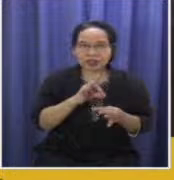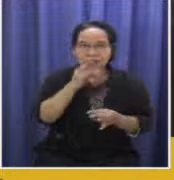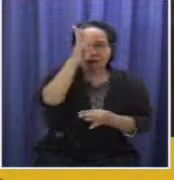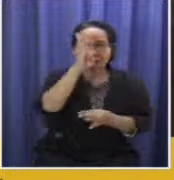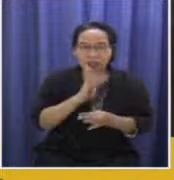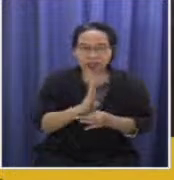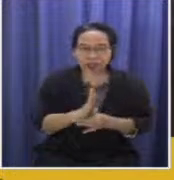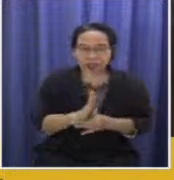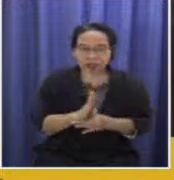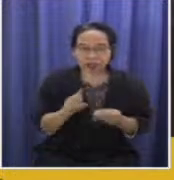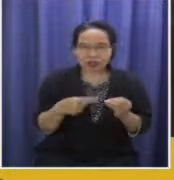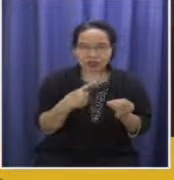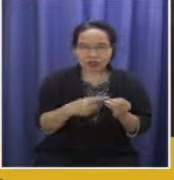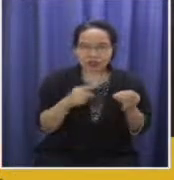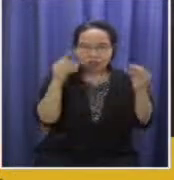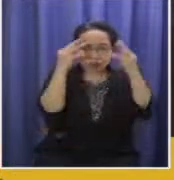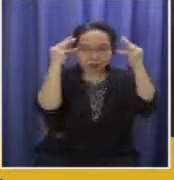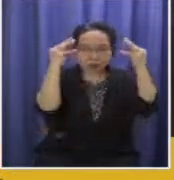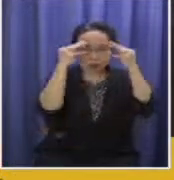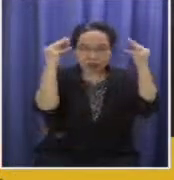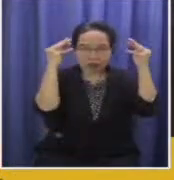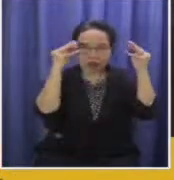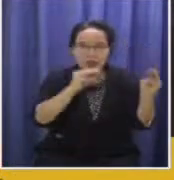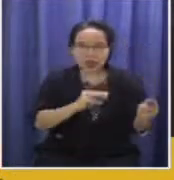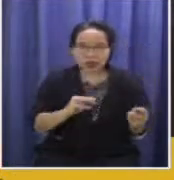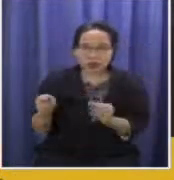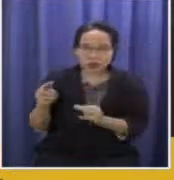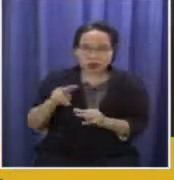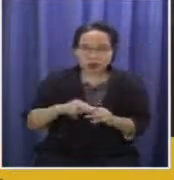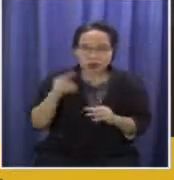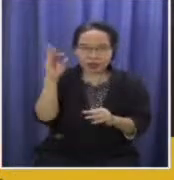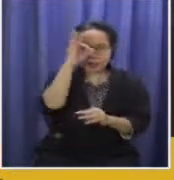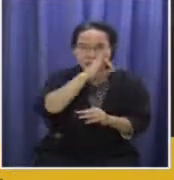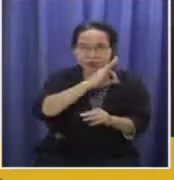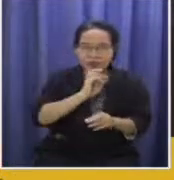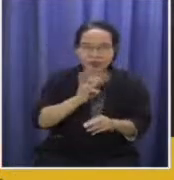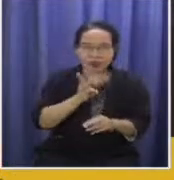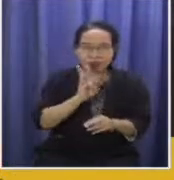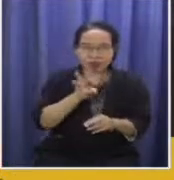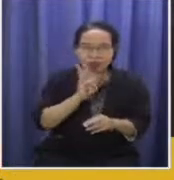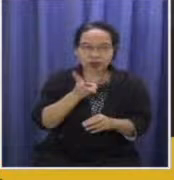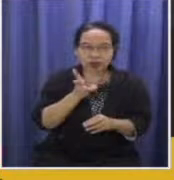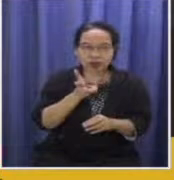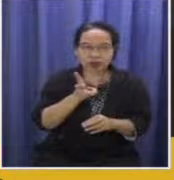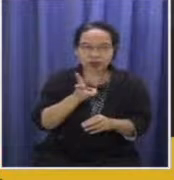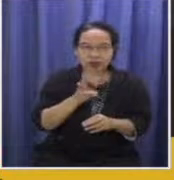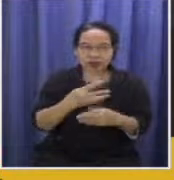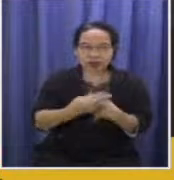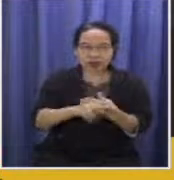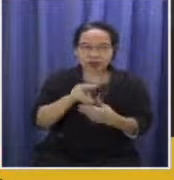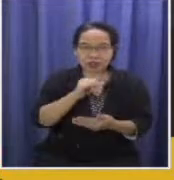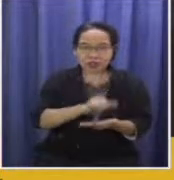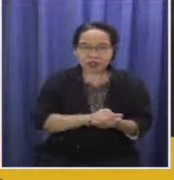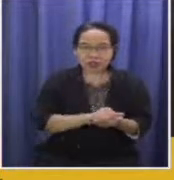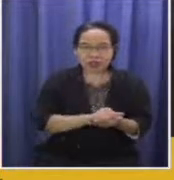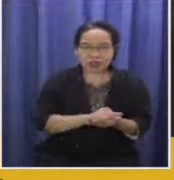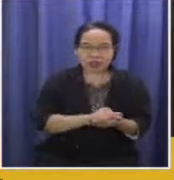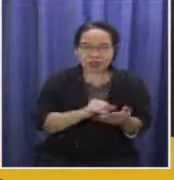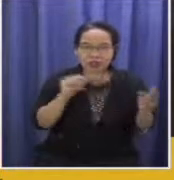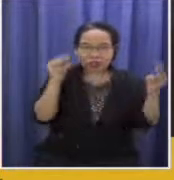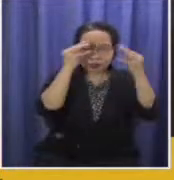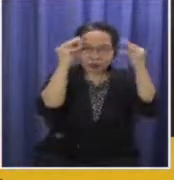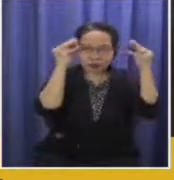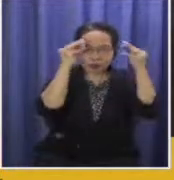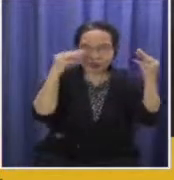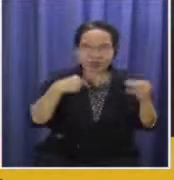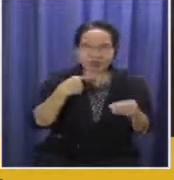God, according to Moses, moved upon the face of the waters. Then after that, Moses turned